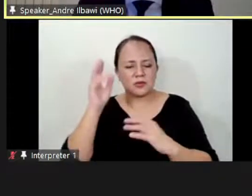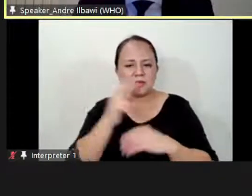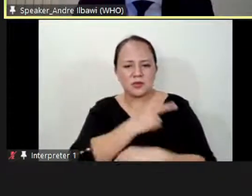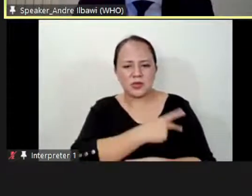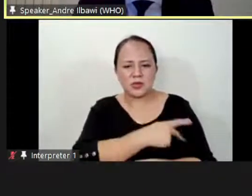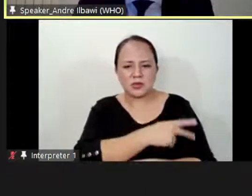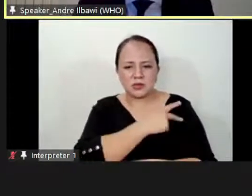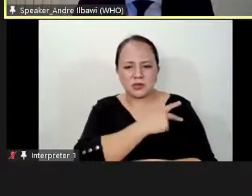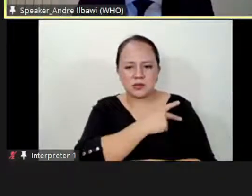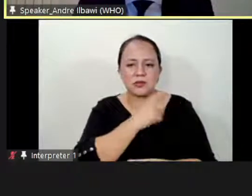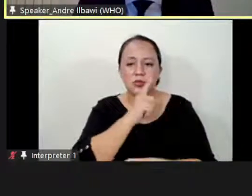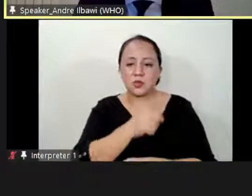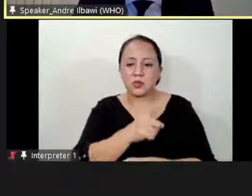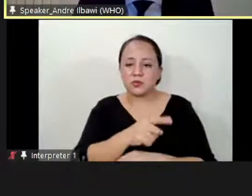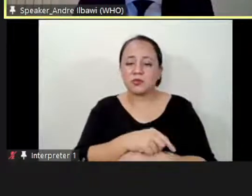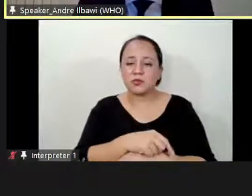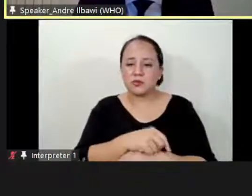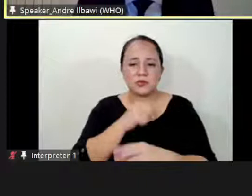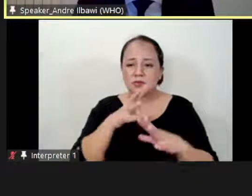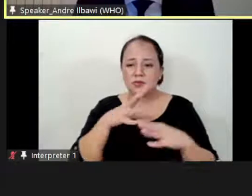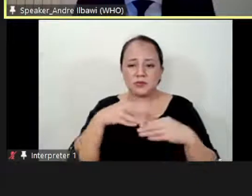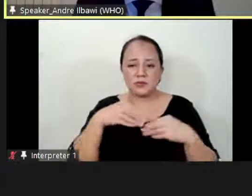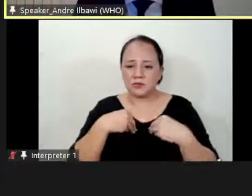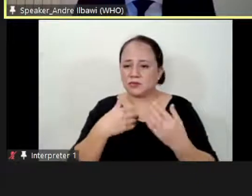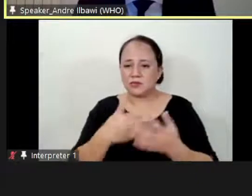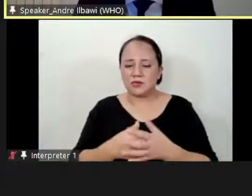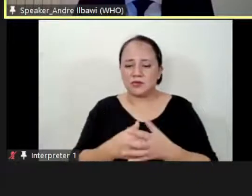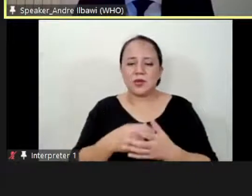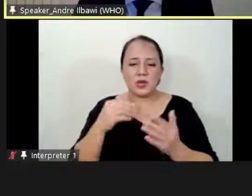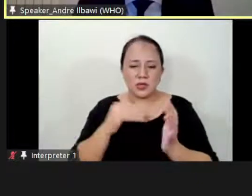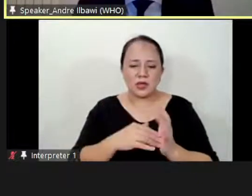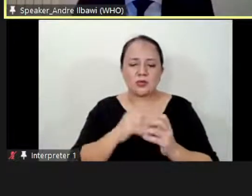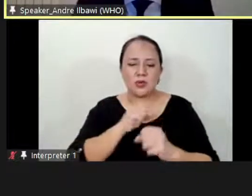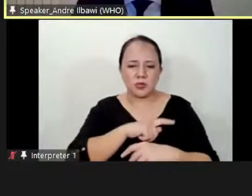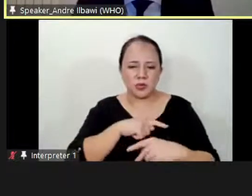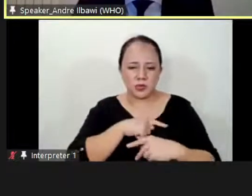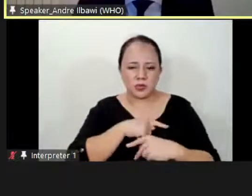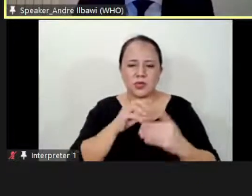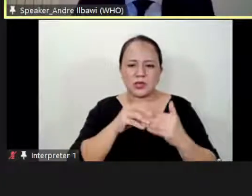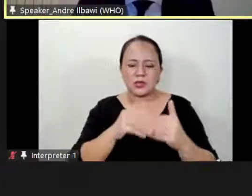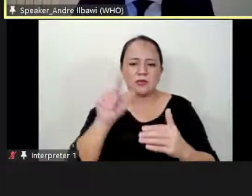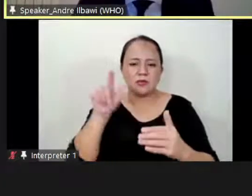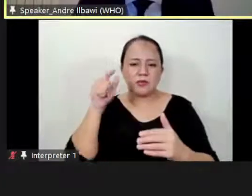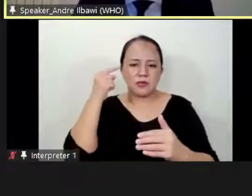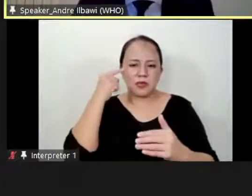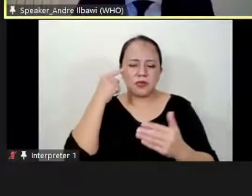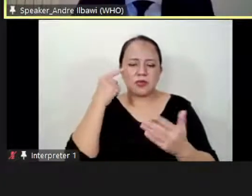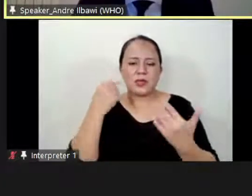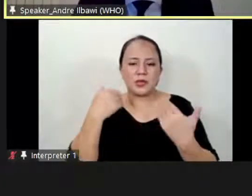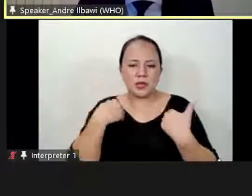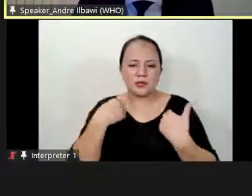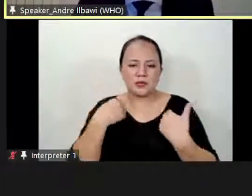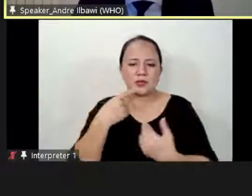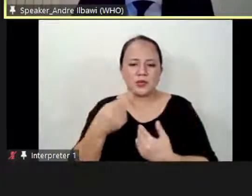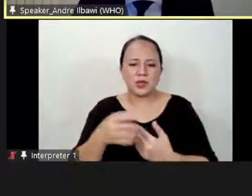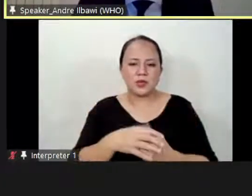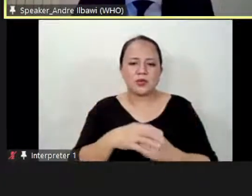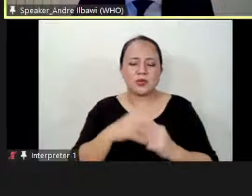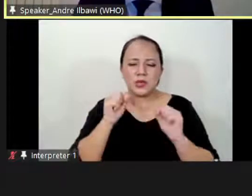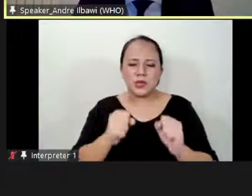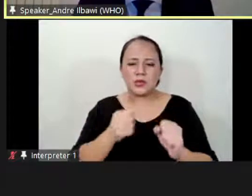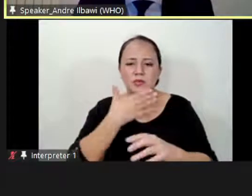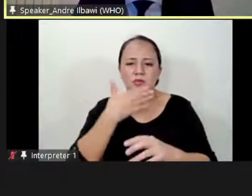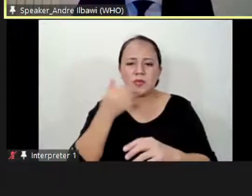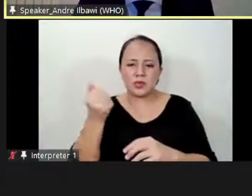is really unacceptable. This is something that, again, we appreciate the leadership that the Philippines has shown to say, we can do better. We